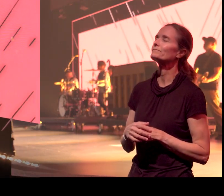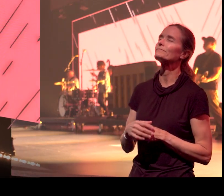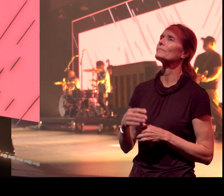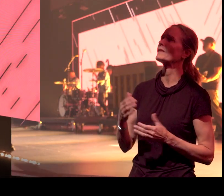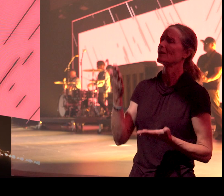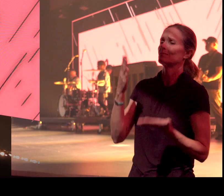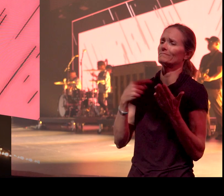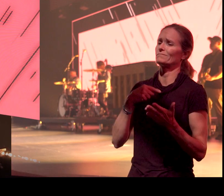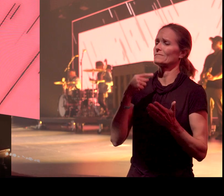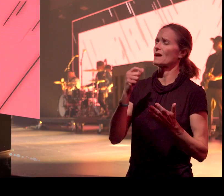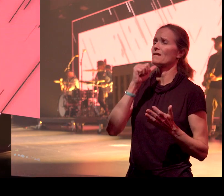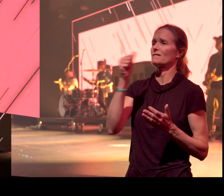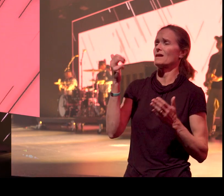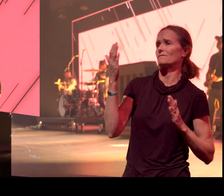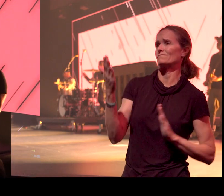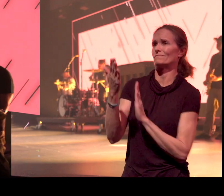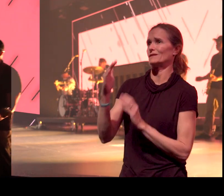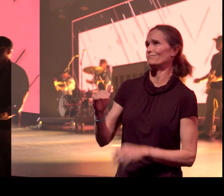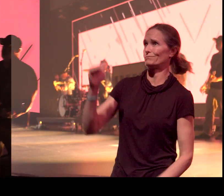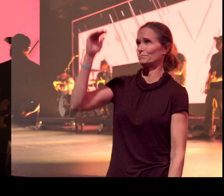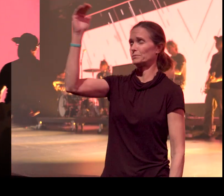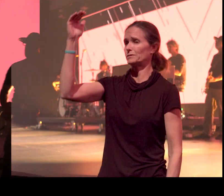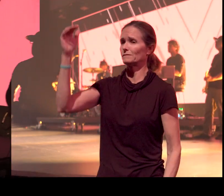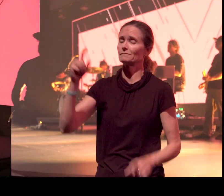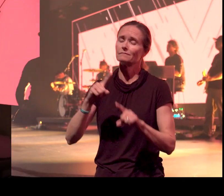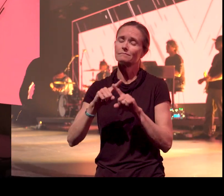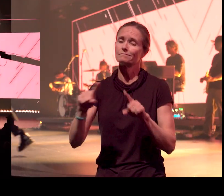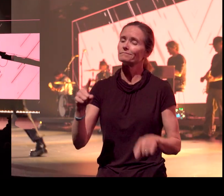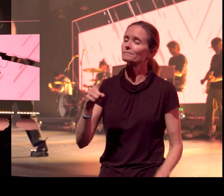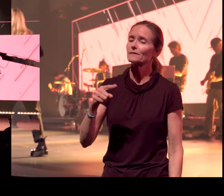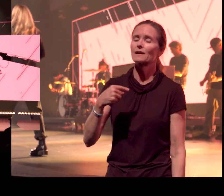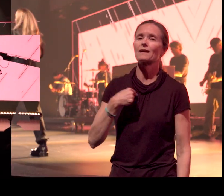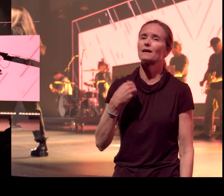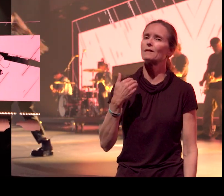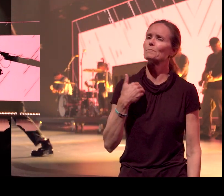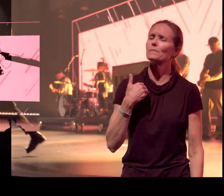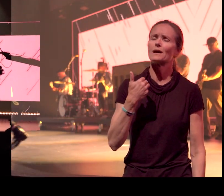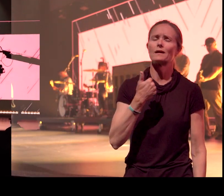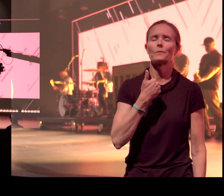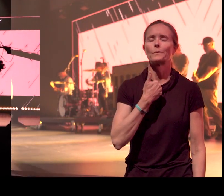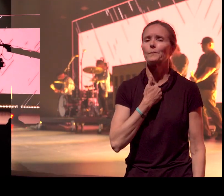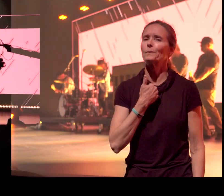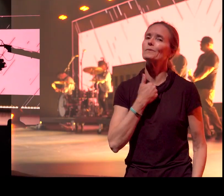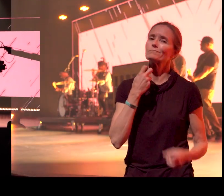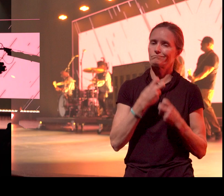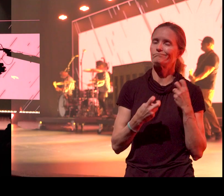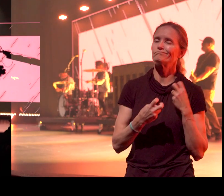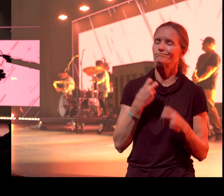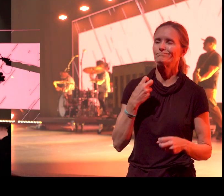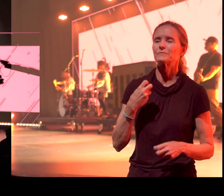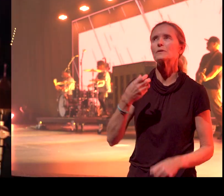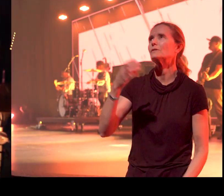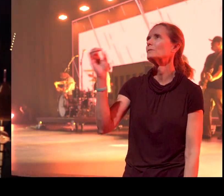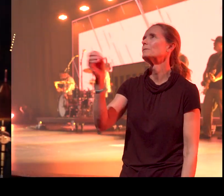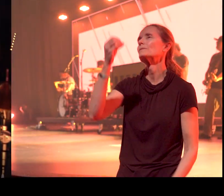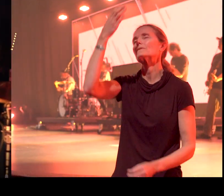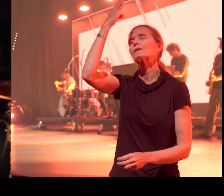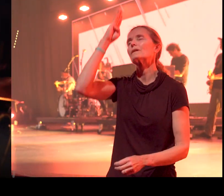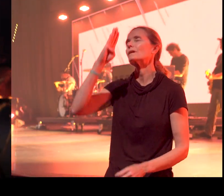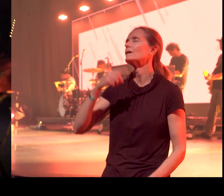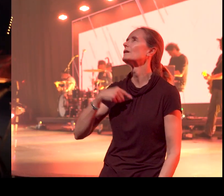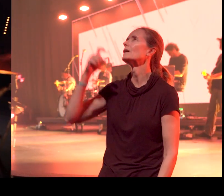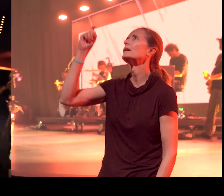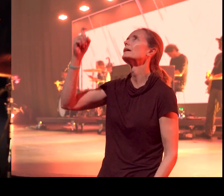does. I may not face Goliath, but I've got my own giants.